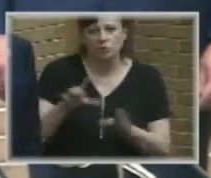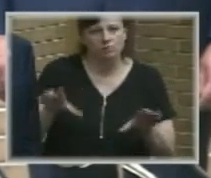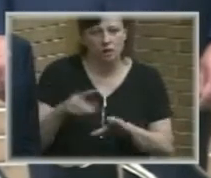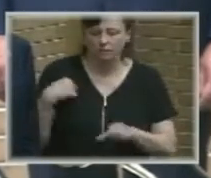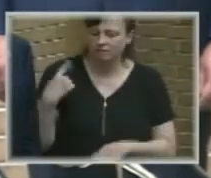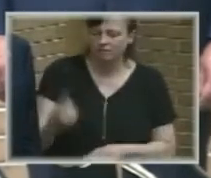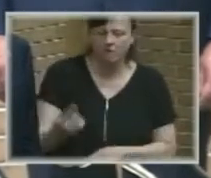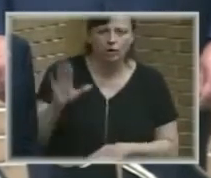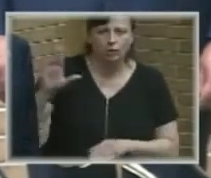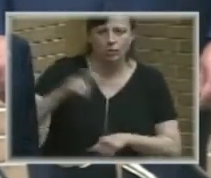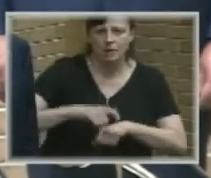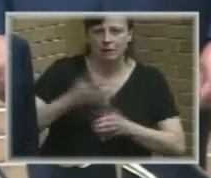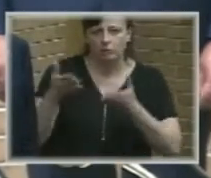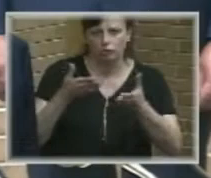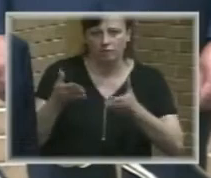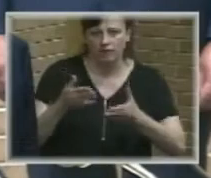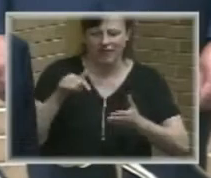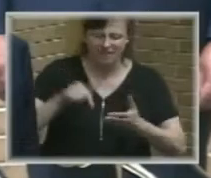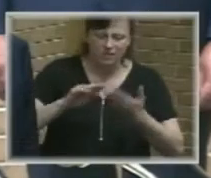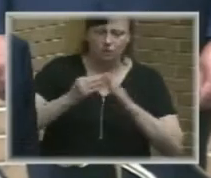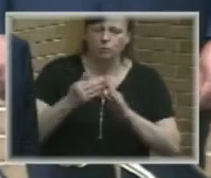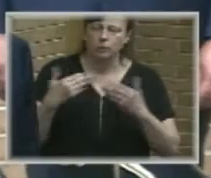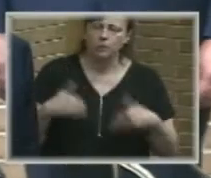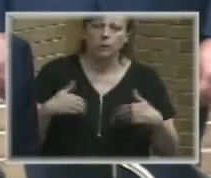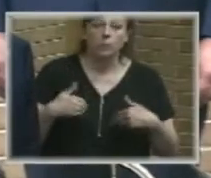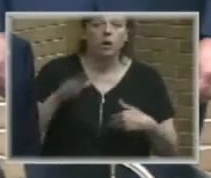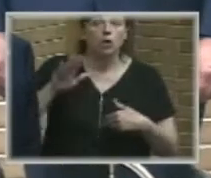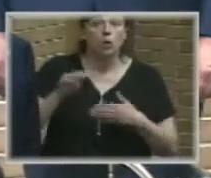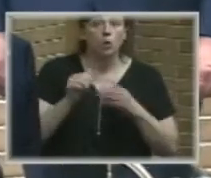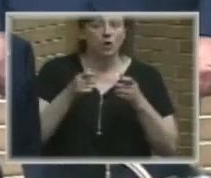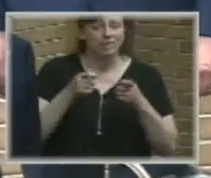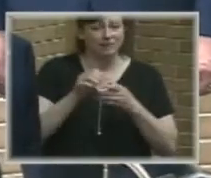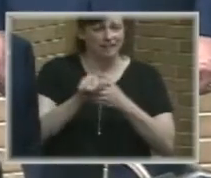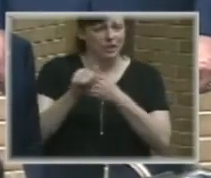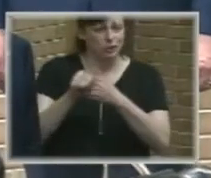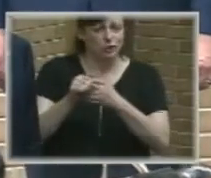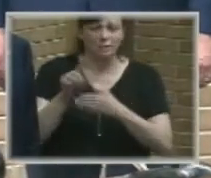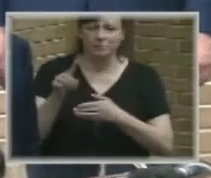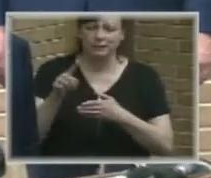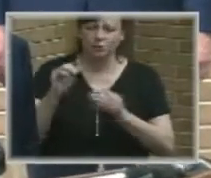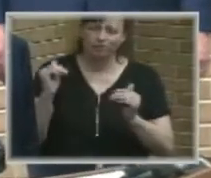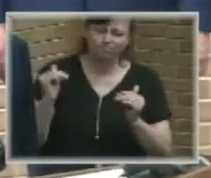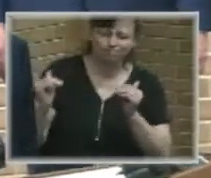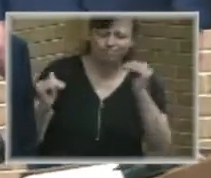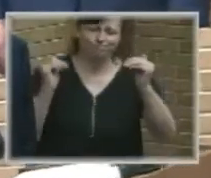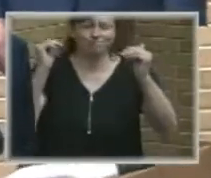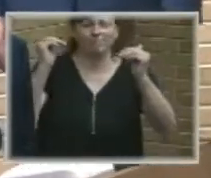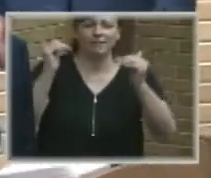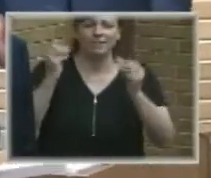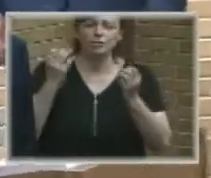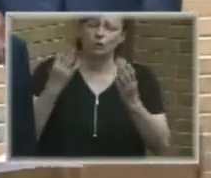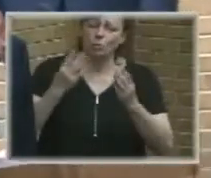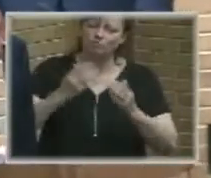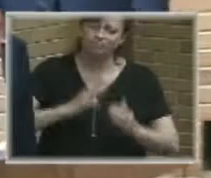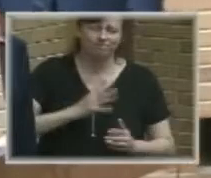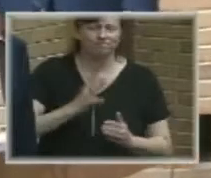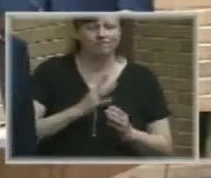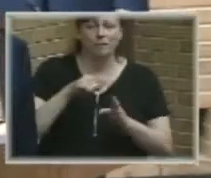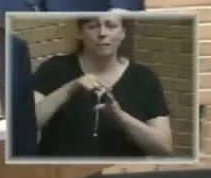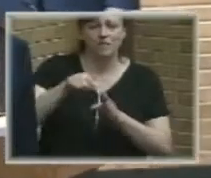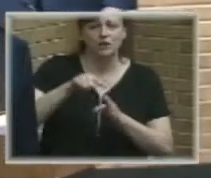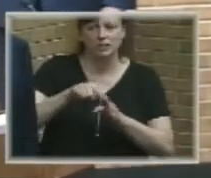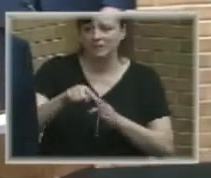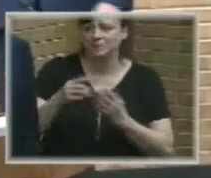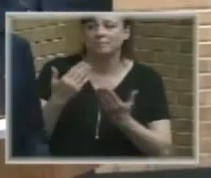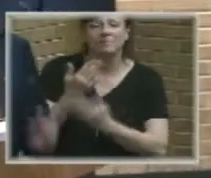this community. Under your leadership, you have taken our agency to a whole new level of professionalism. Mission accomplished,